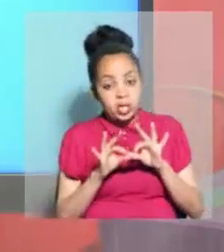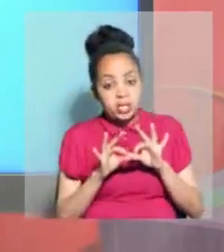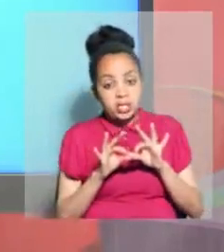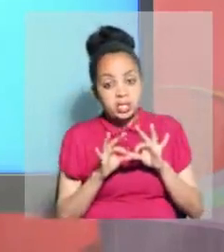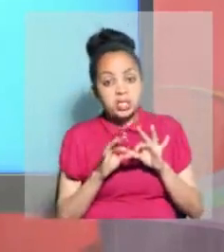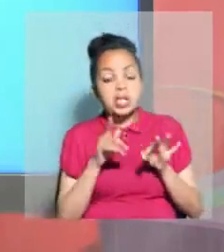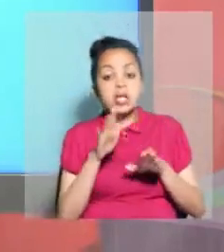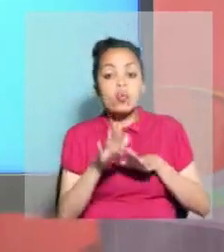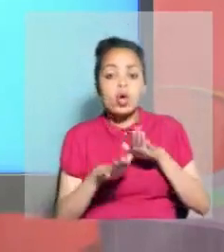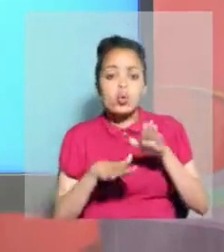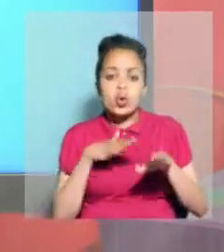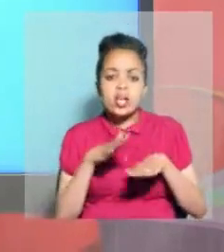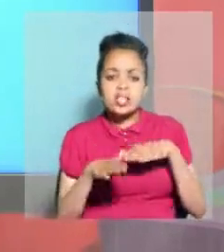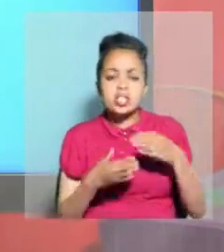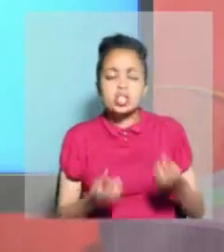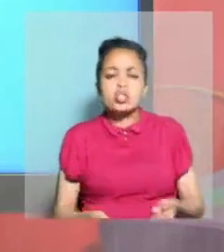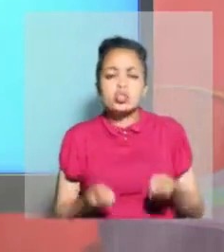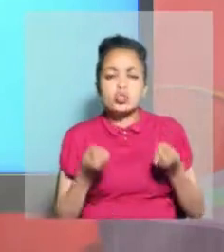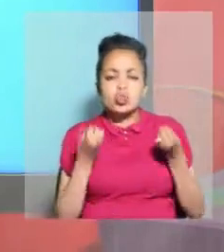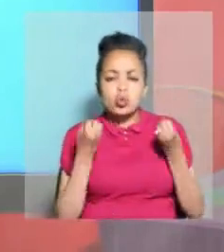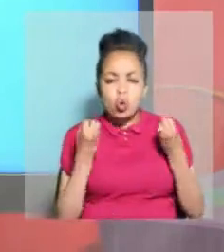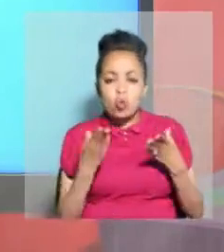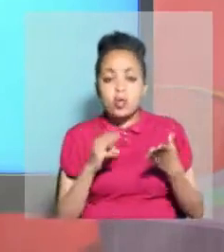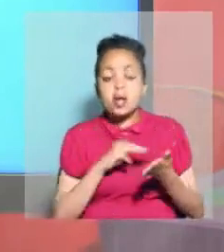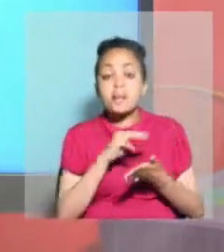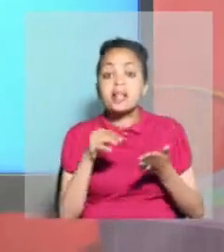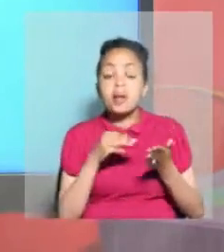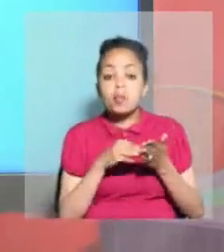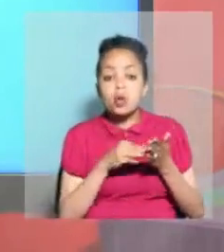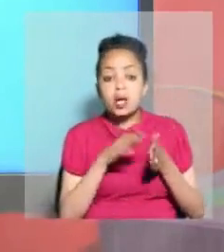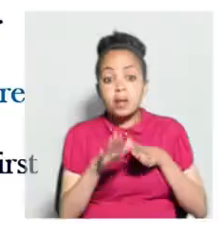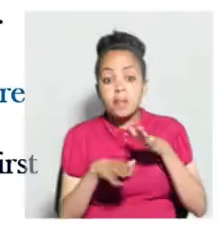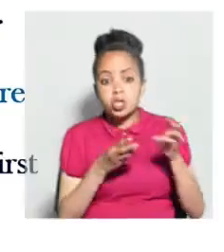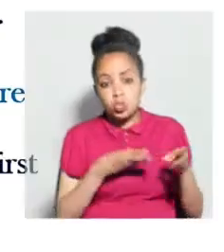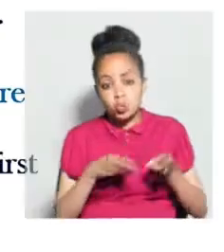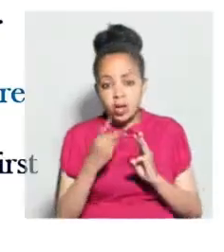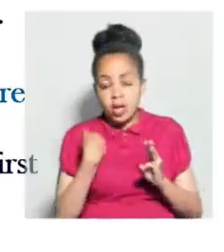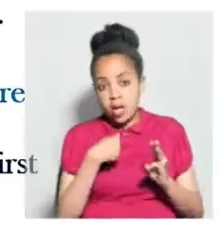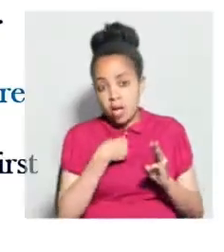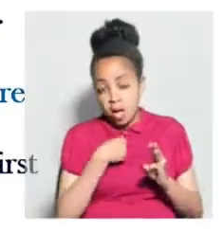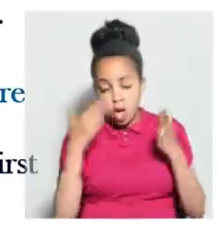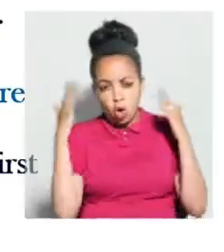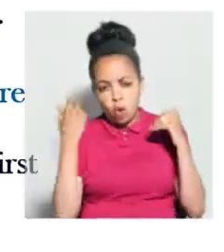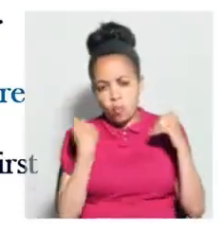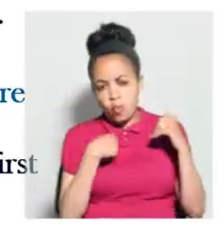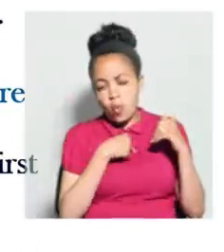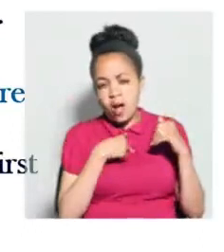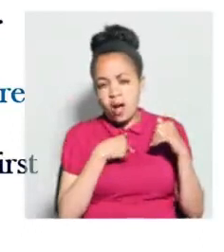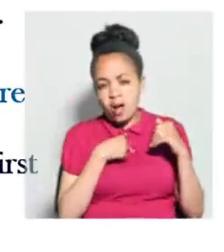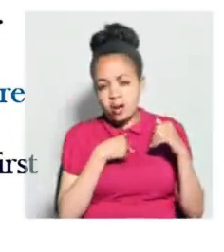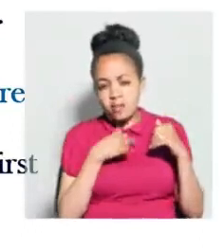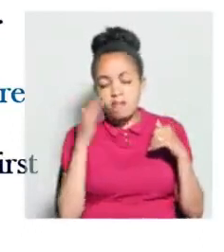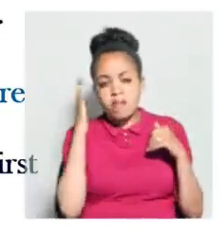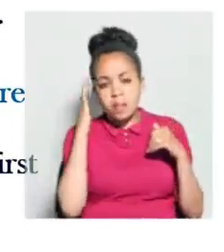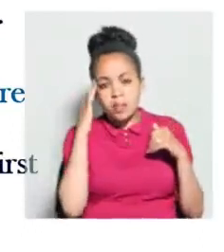in regulation of so many metabolic pathways of a cell. I hope you are familiar with